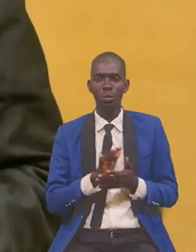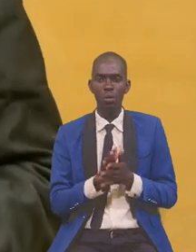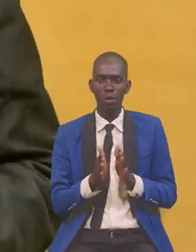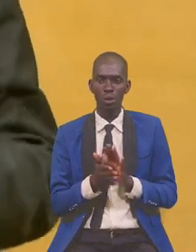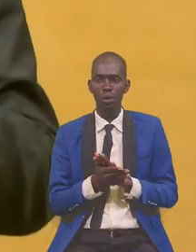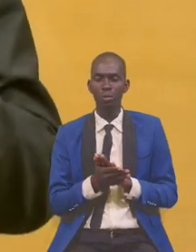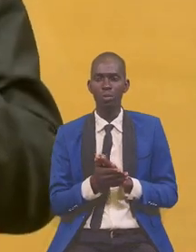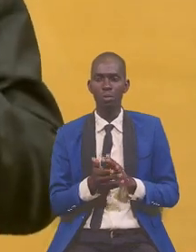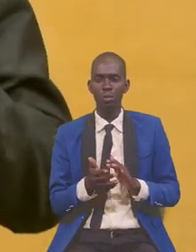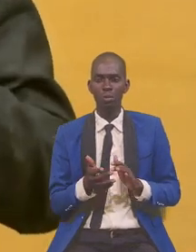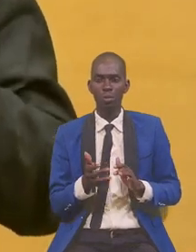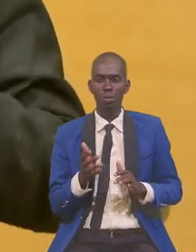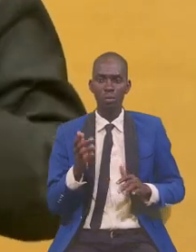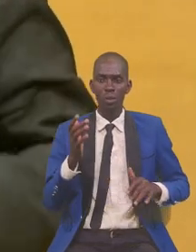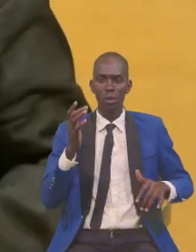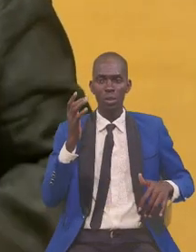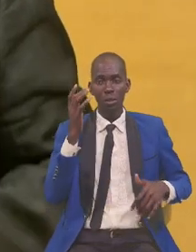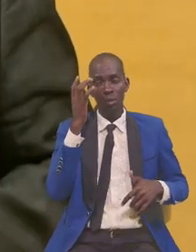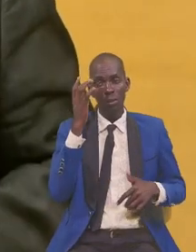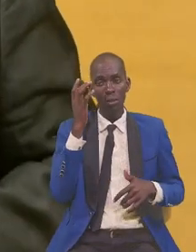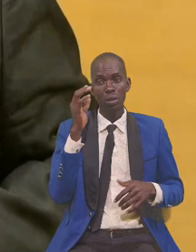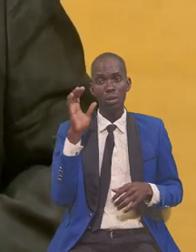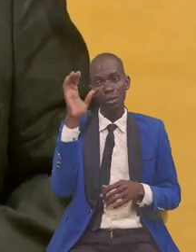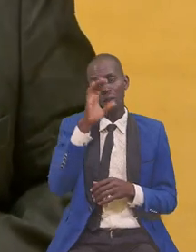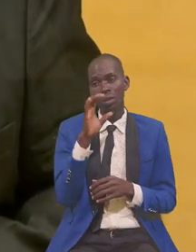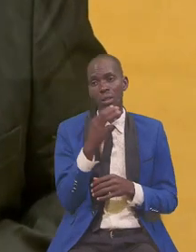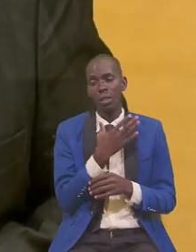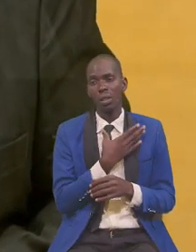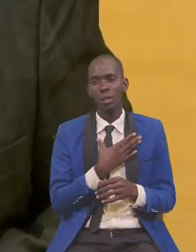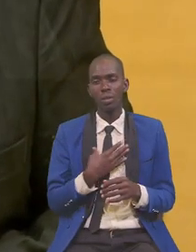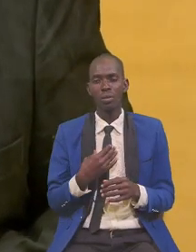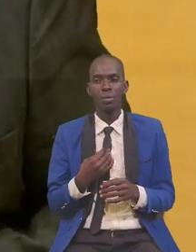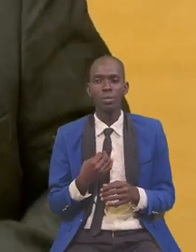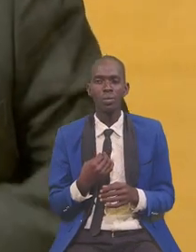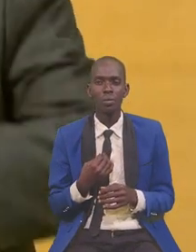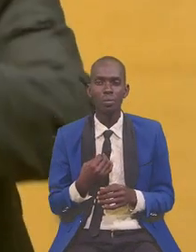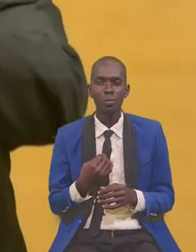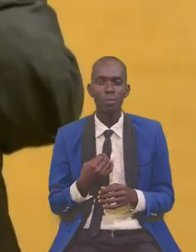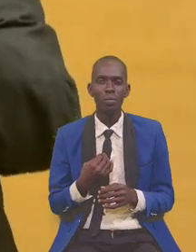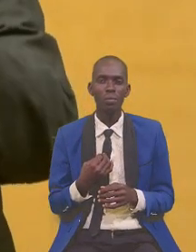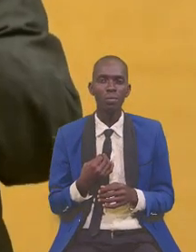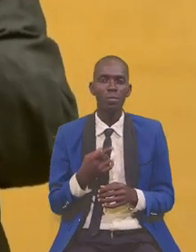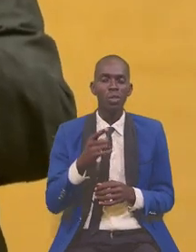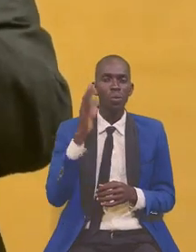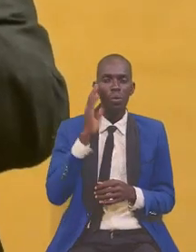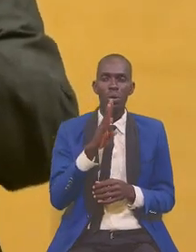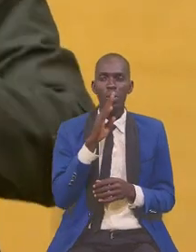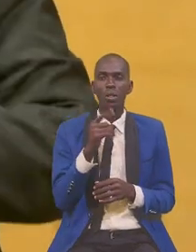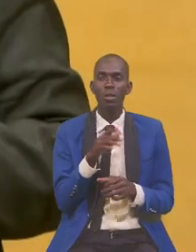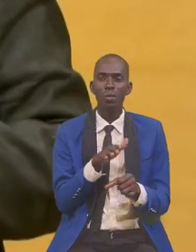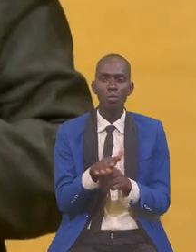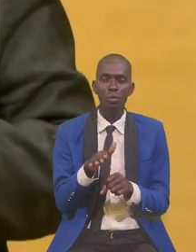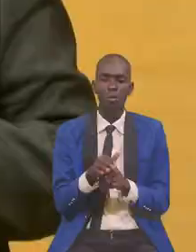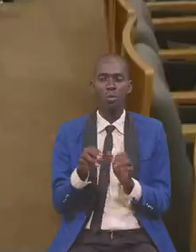don't understand? I am going to be the fulfillment of my song. You'll be the fulfillment of